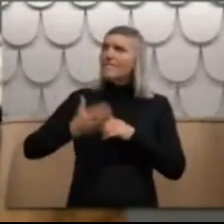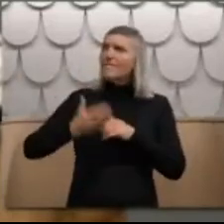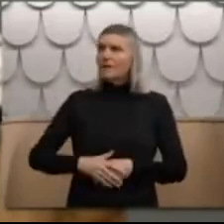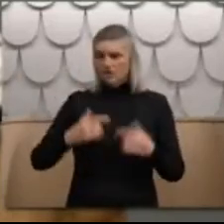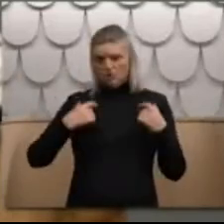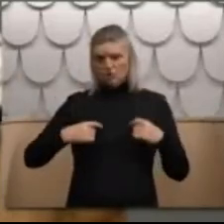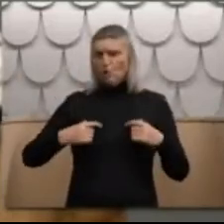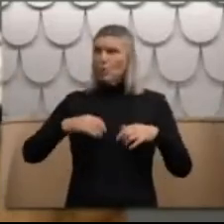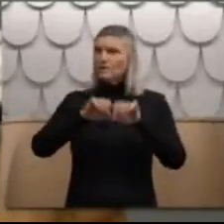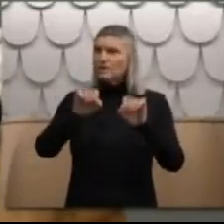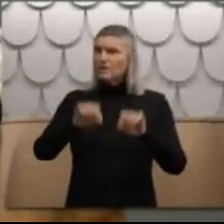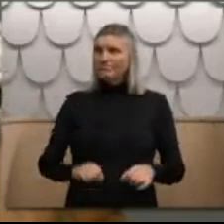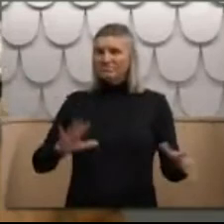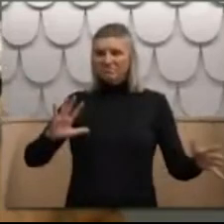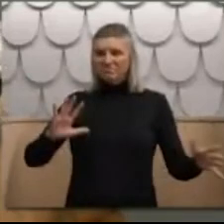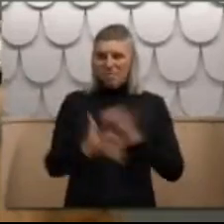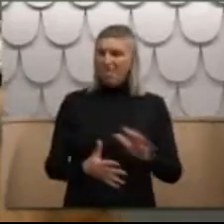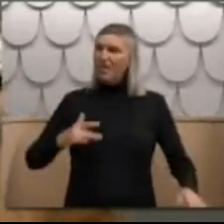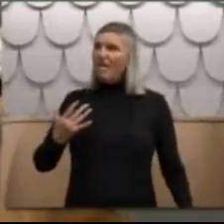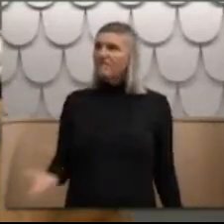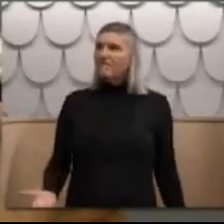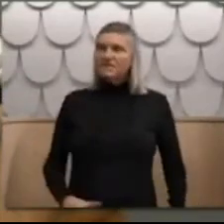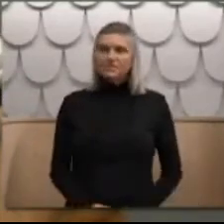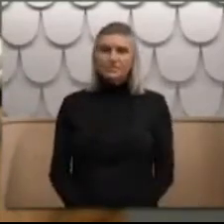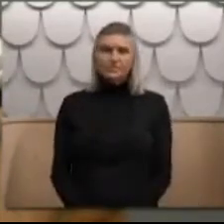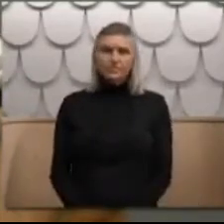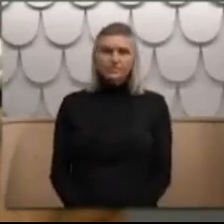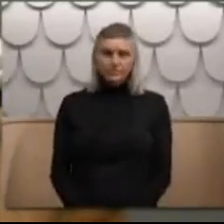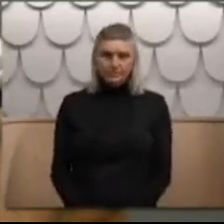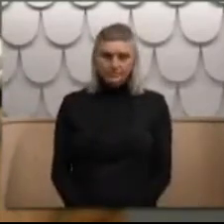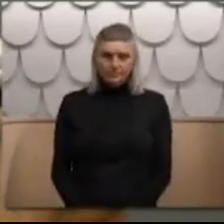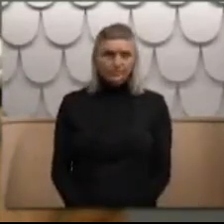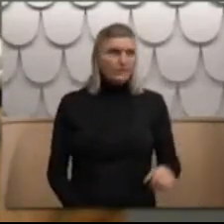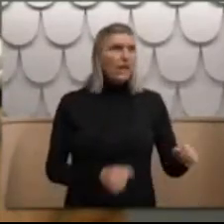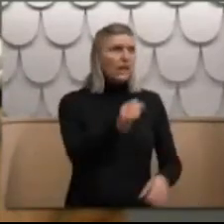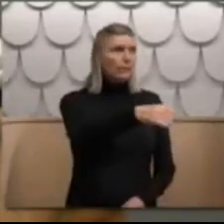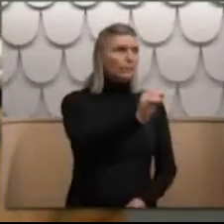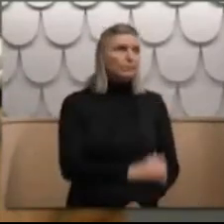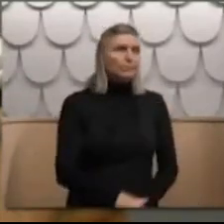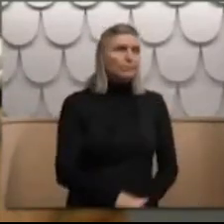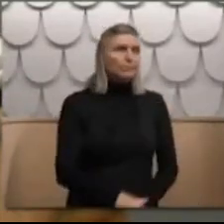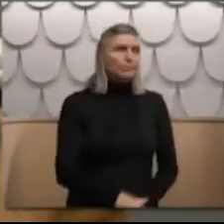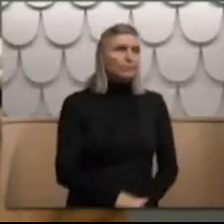welfare system did that to us. Ka aroha hoki ki a koutou.